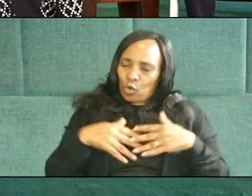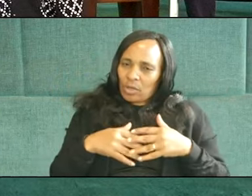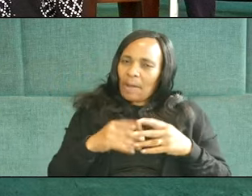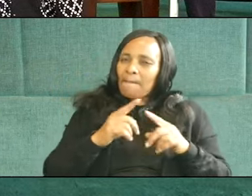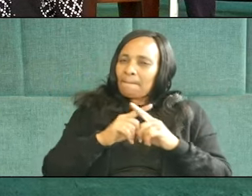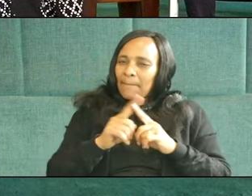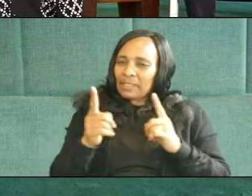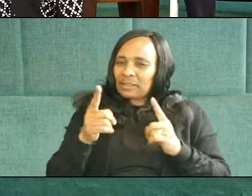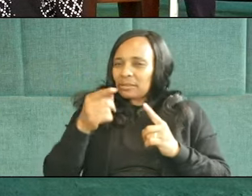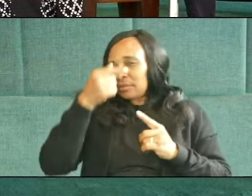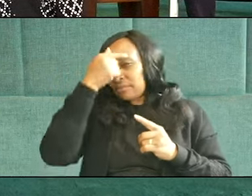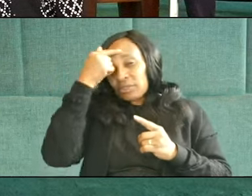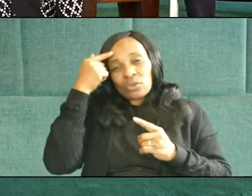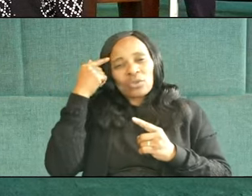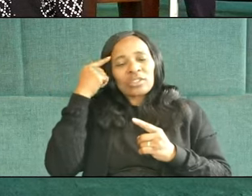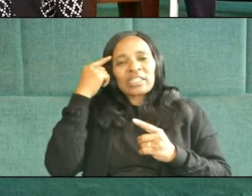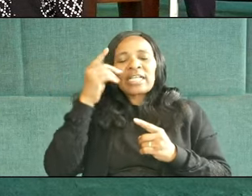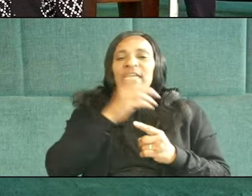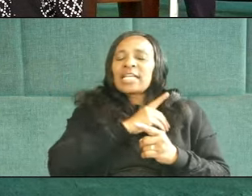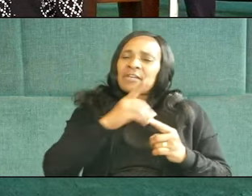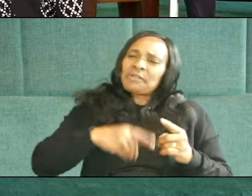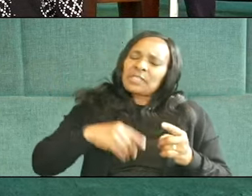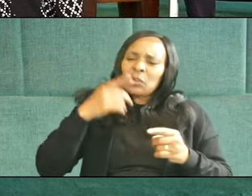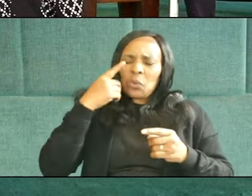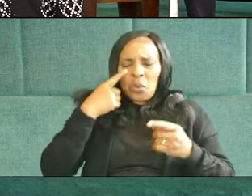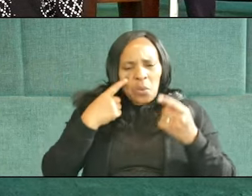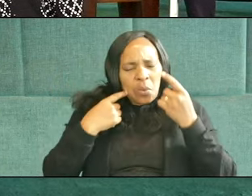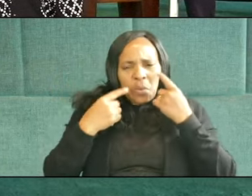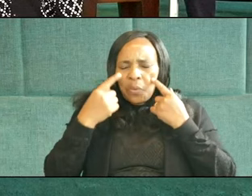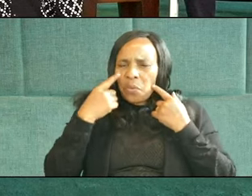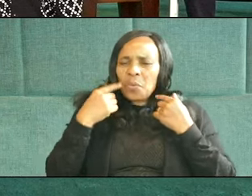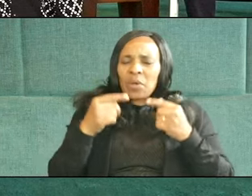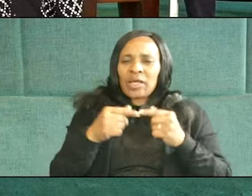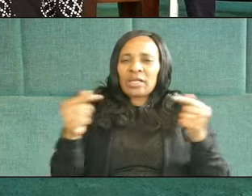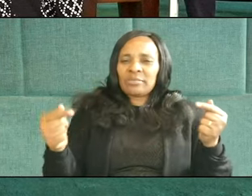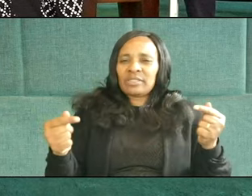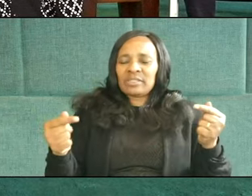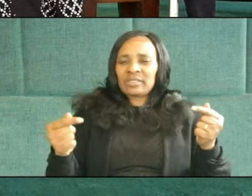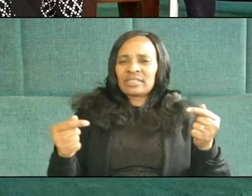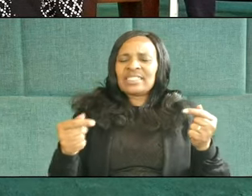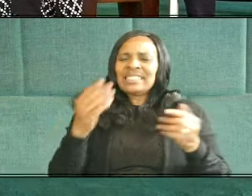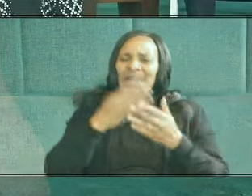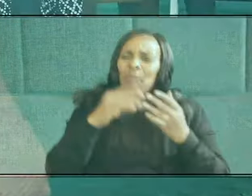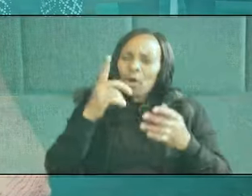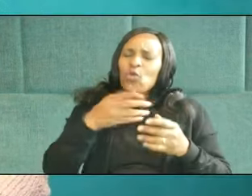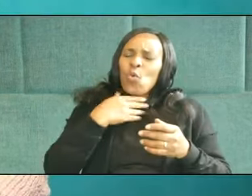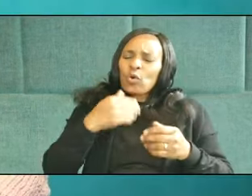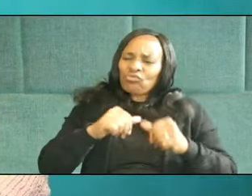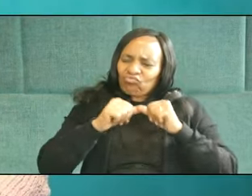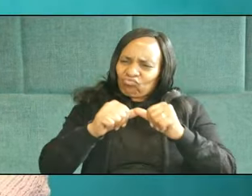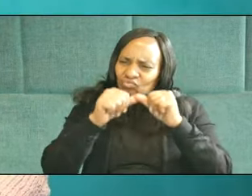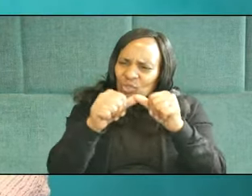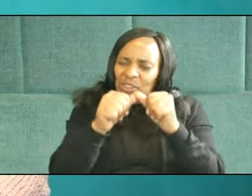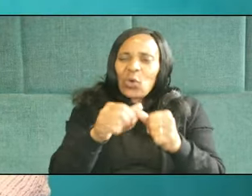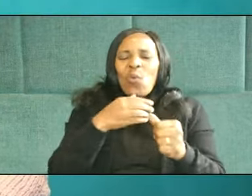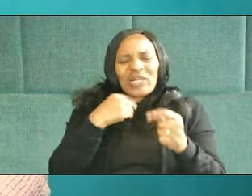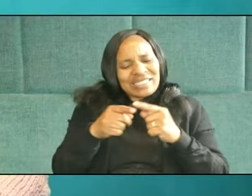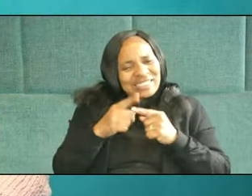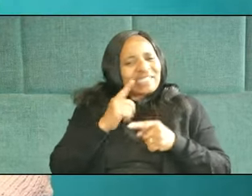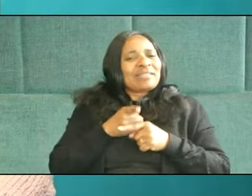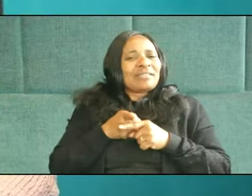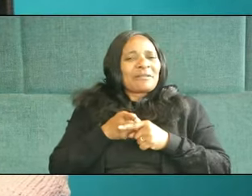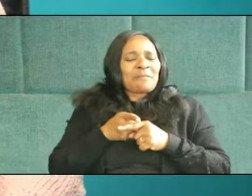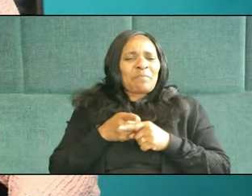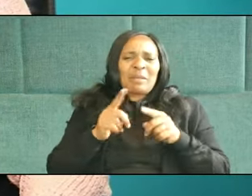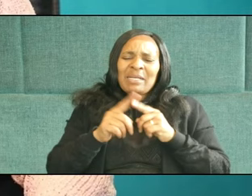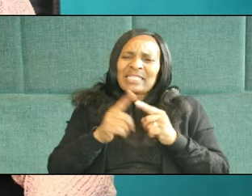because David was mourning his enemy, someone who wanted him, constantly wanted him dead. And I feel